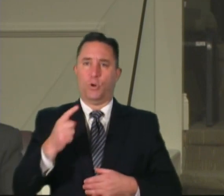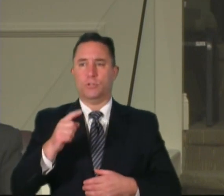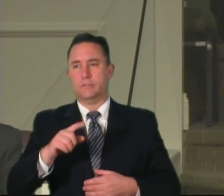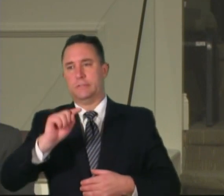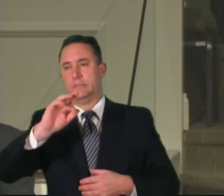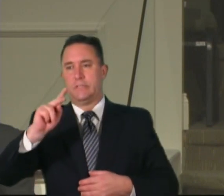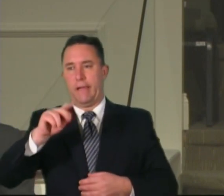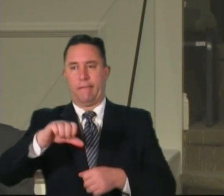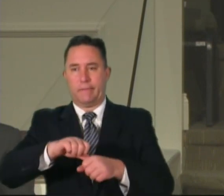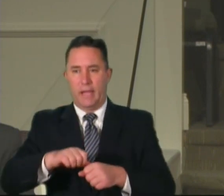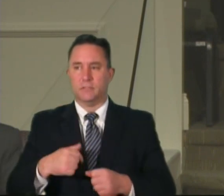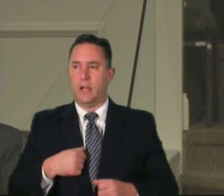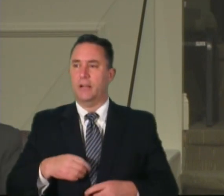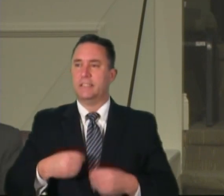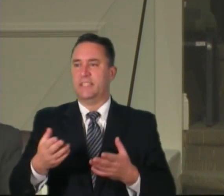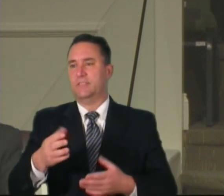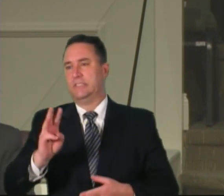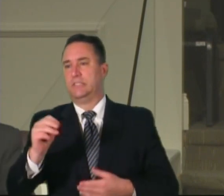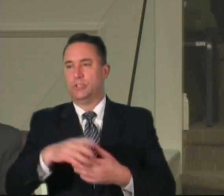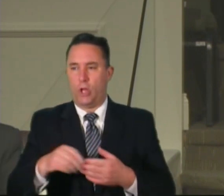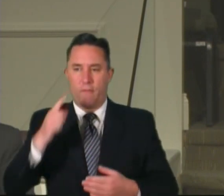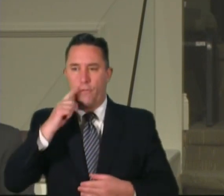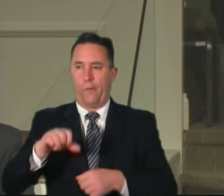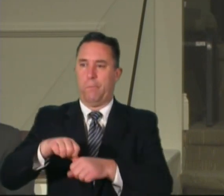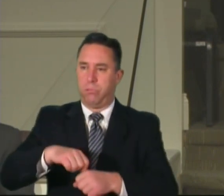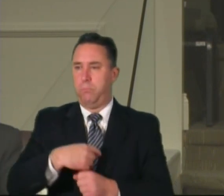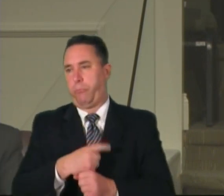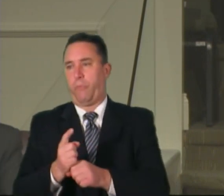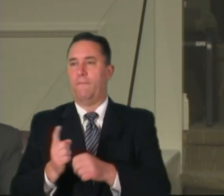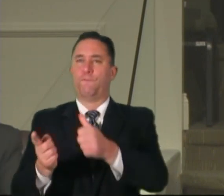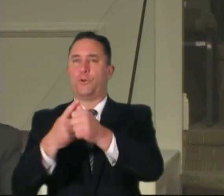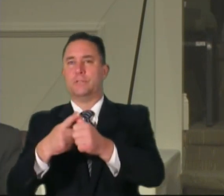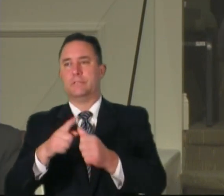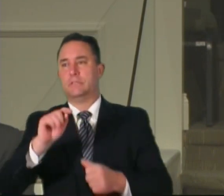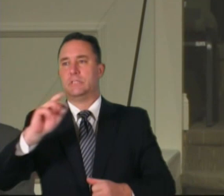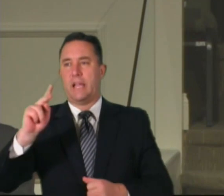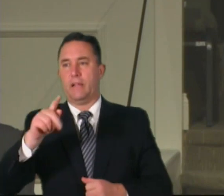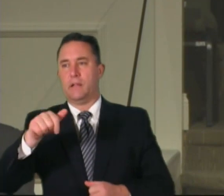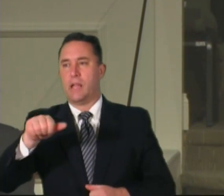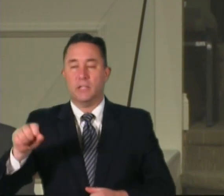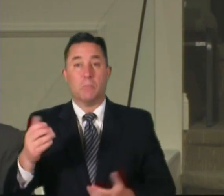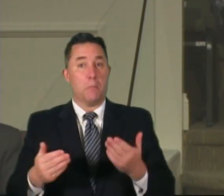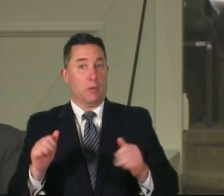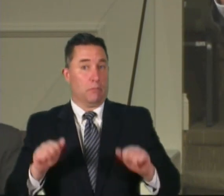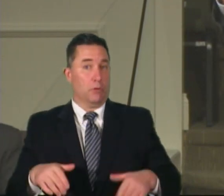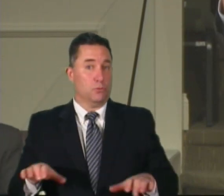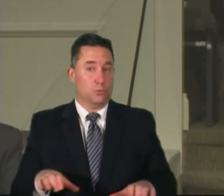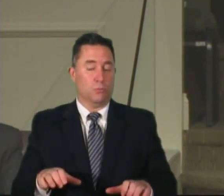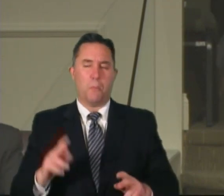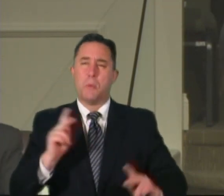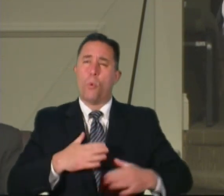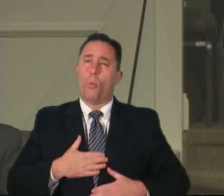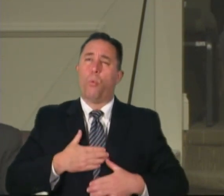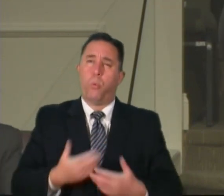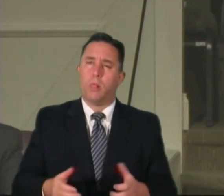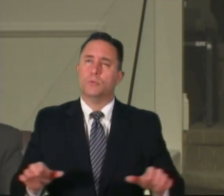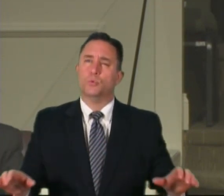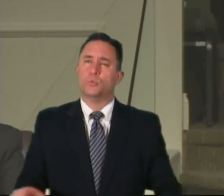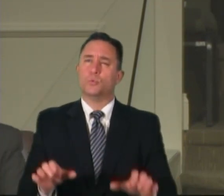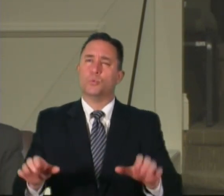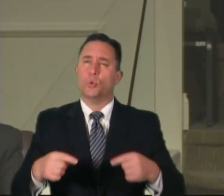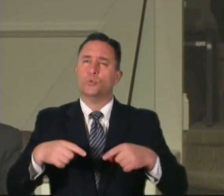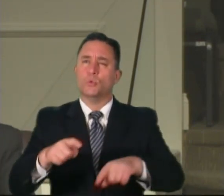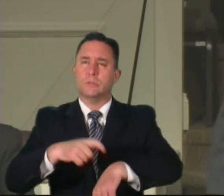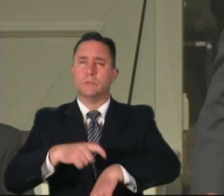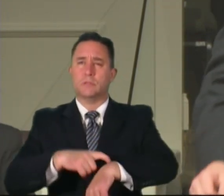of gas. I'll give that $60 to fill up that first tank of gas. That might be something we can do. But people are willing to do something